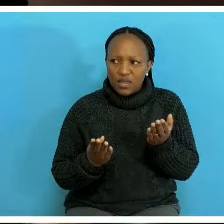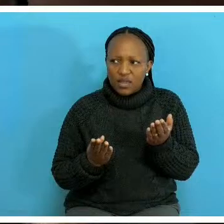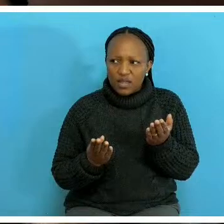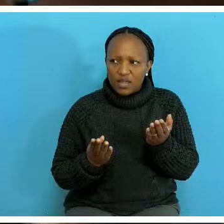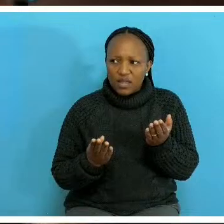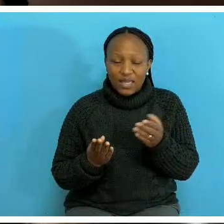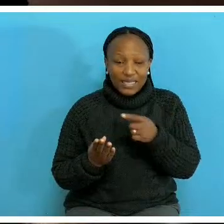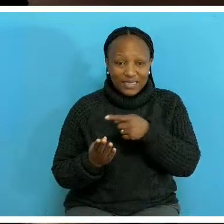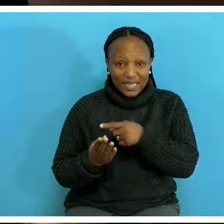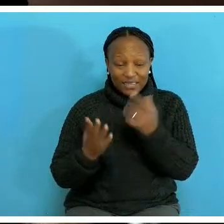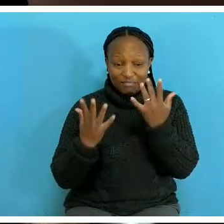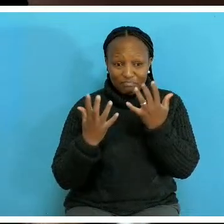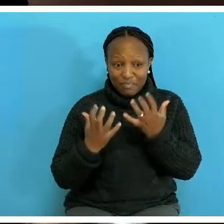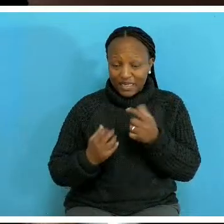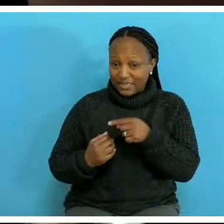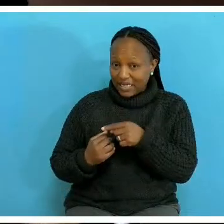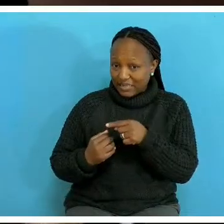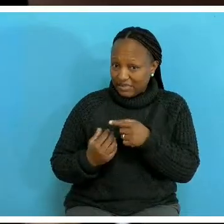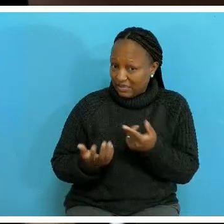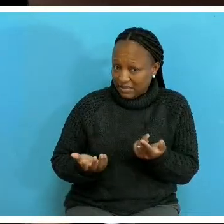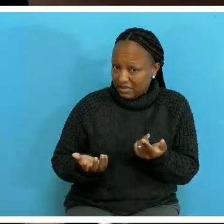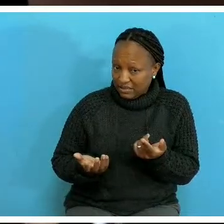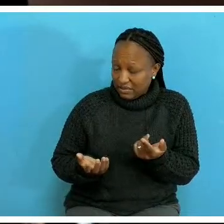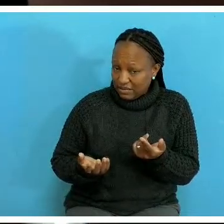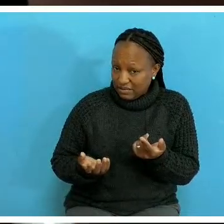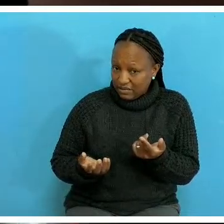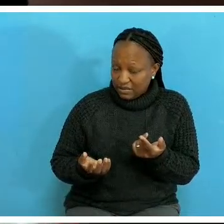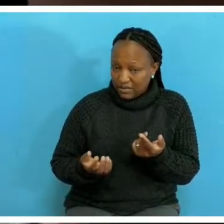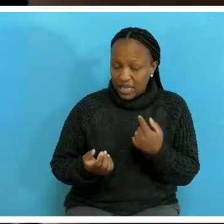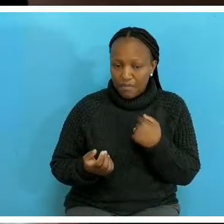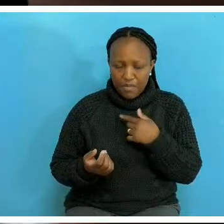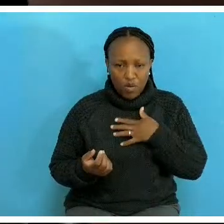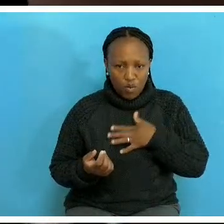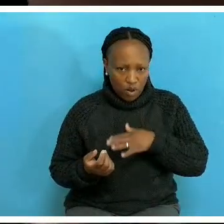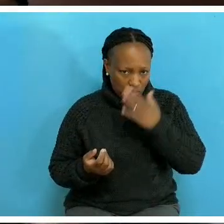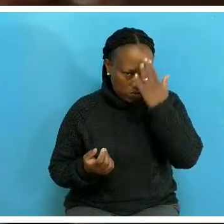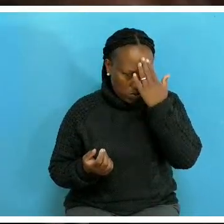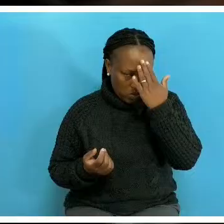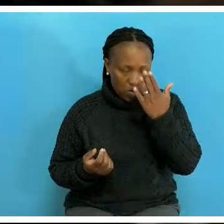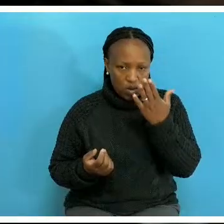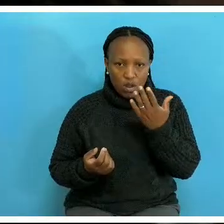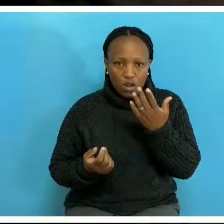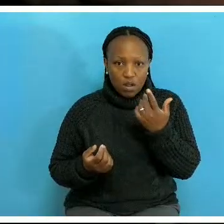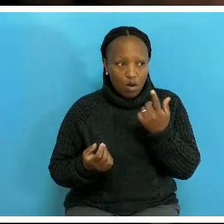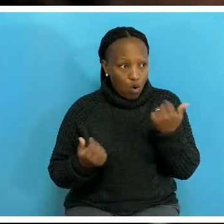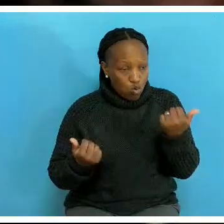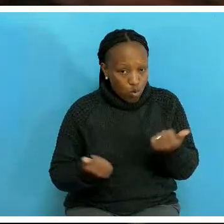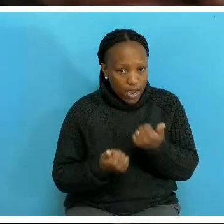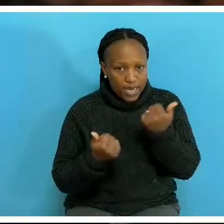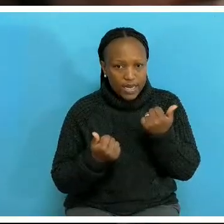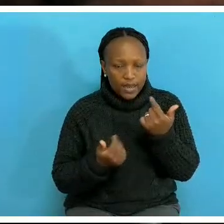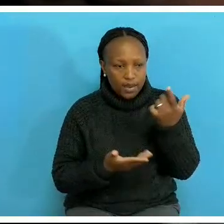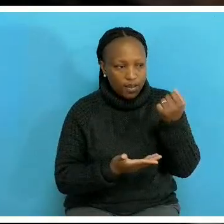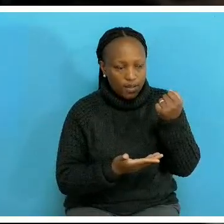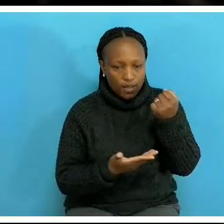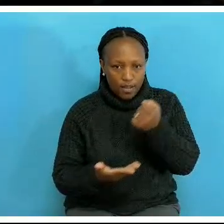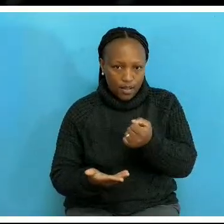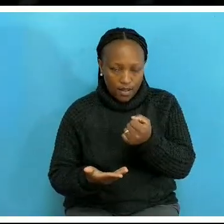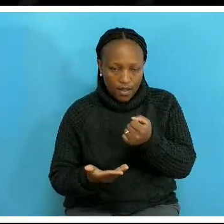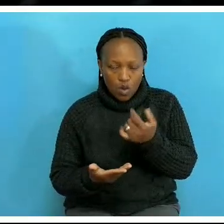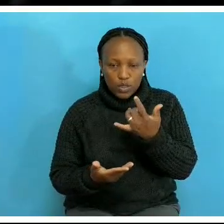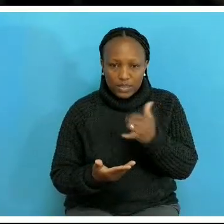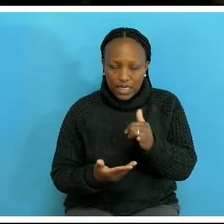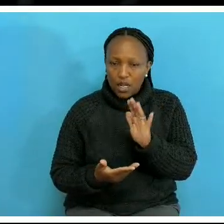that budget. And I'd like to know, has this budget been allocated already? Or is it still to be